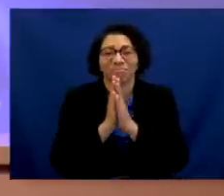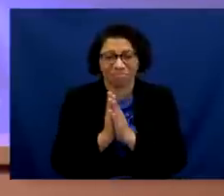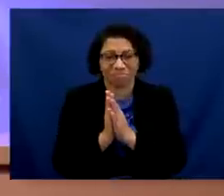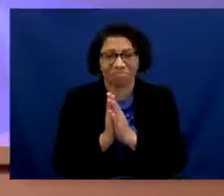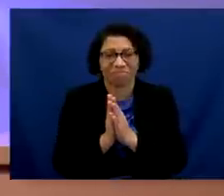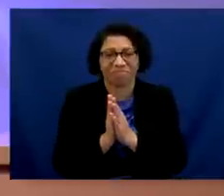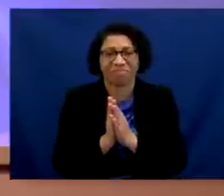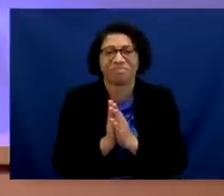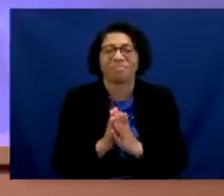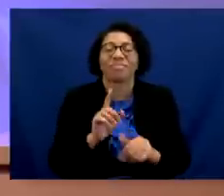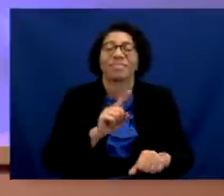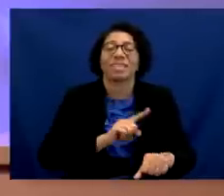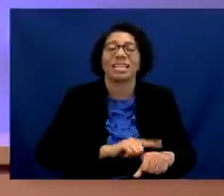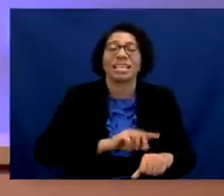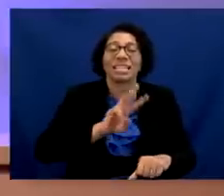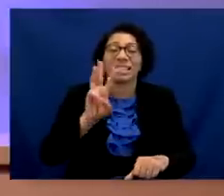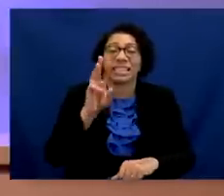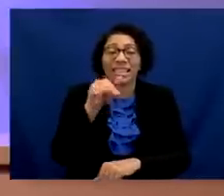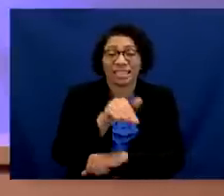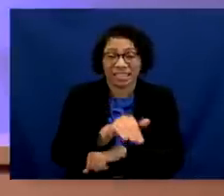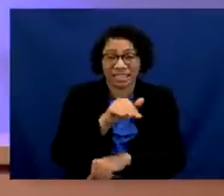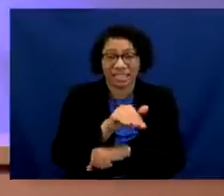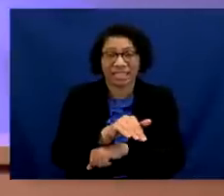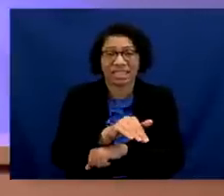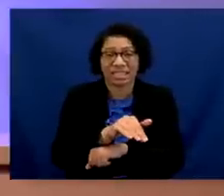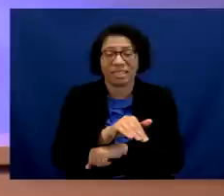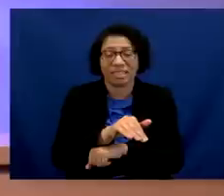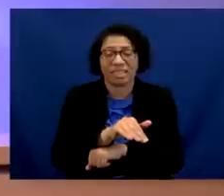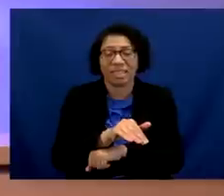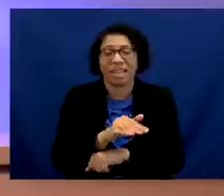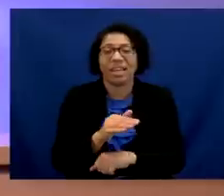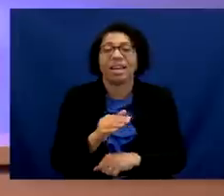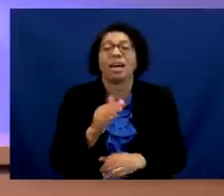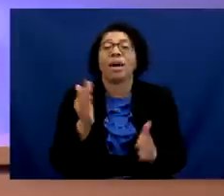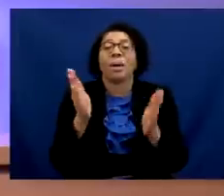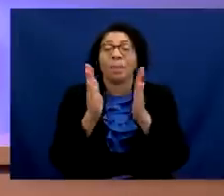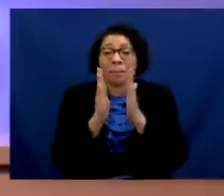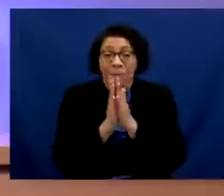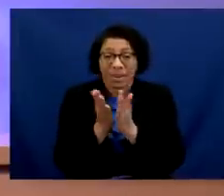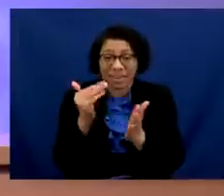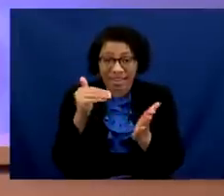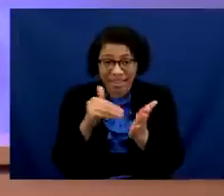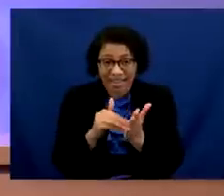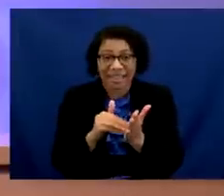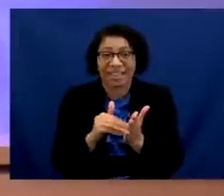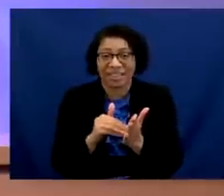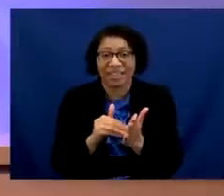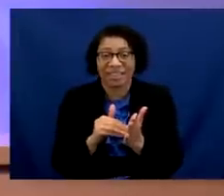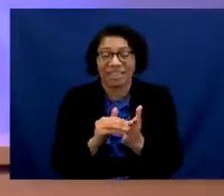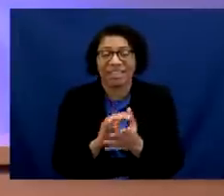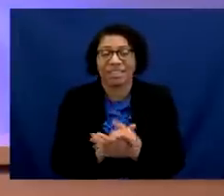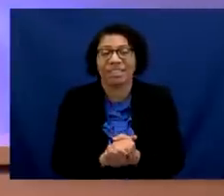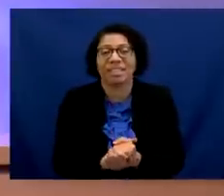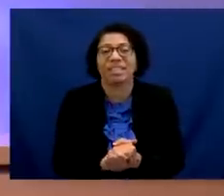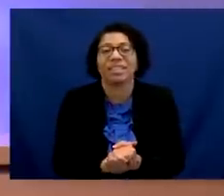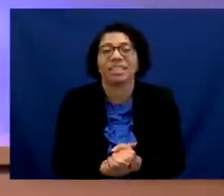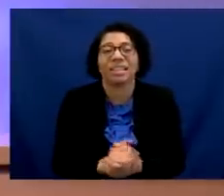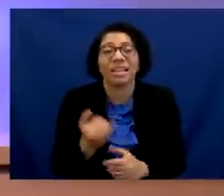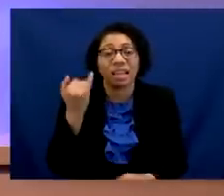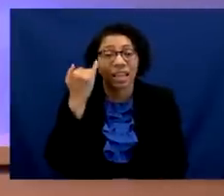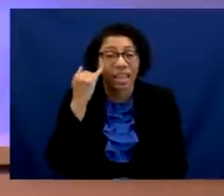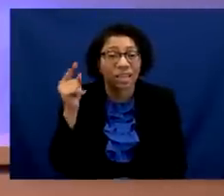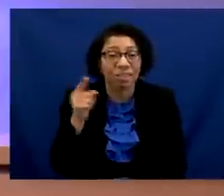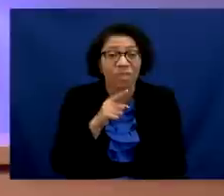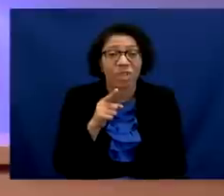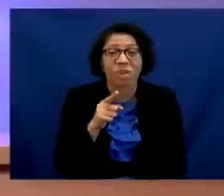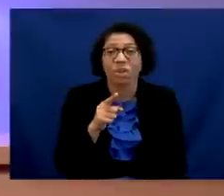p.m. as Dr. Barnett and the prayer ministry shall lead us. And we invite you to be a part of the experiences of prayer. For those who have been away from us for a